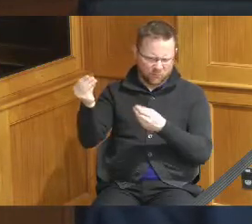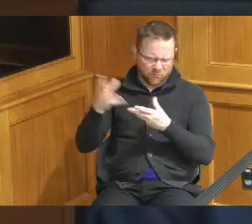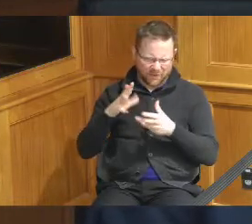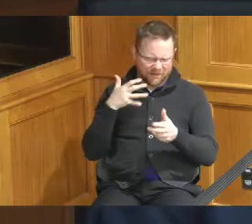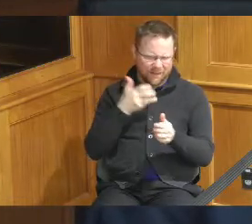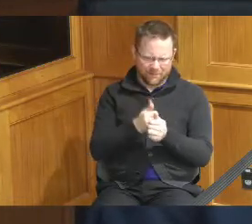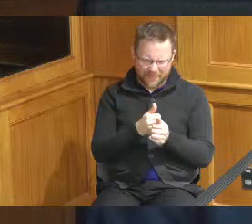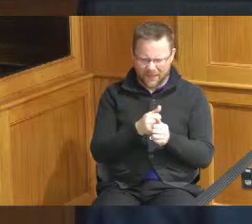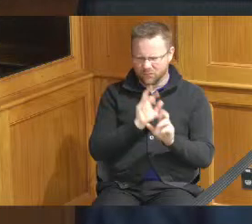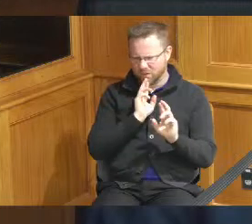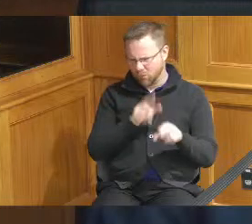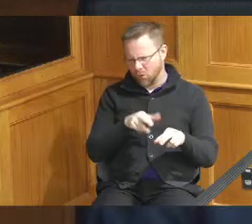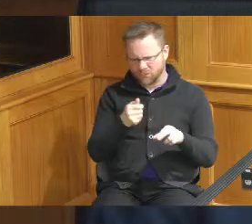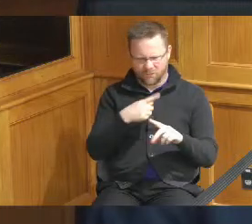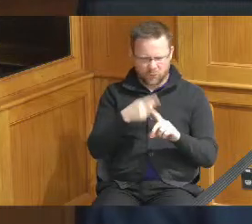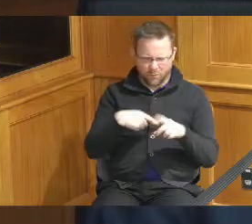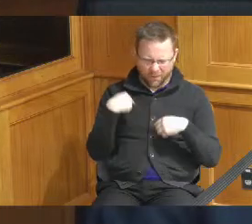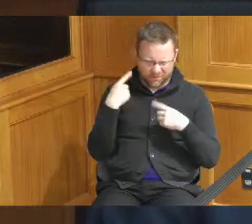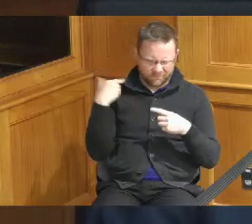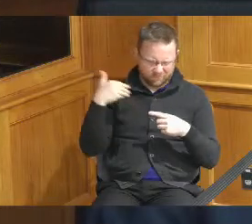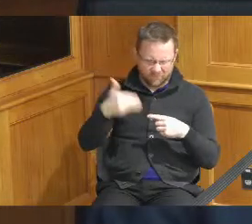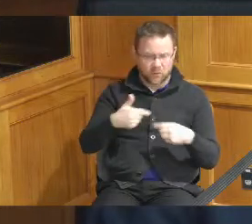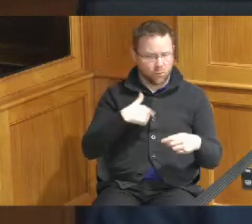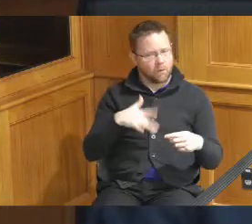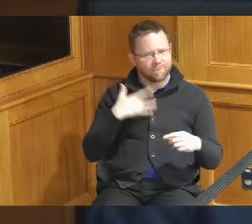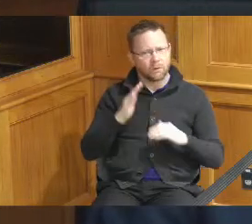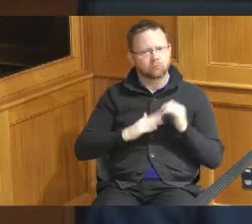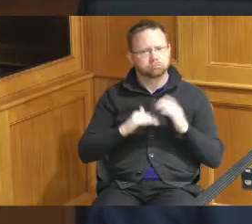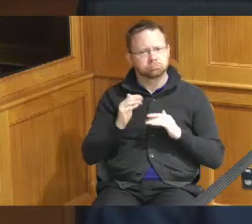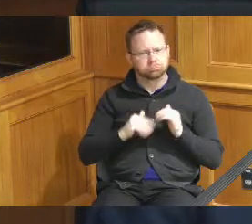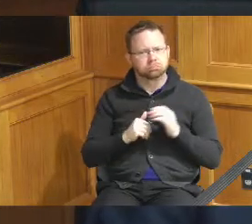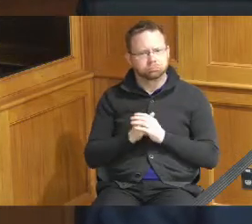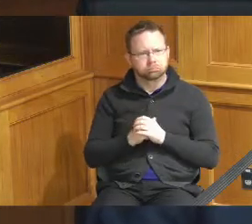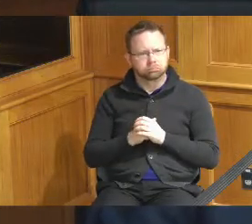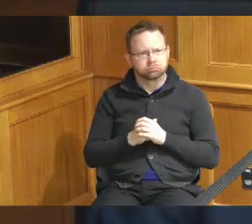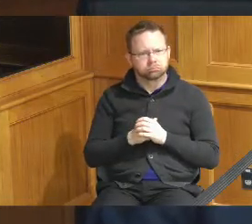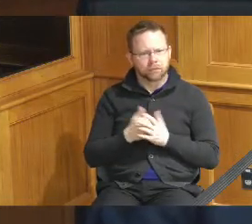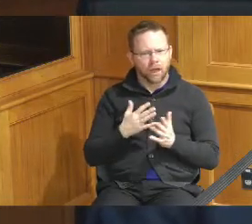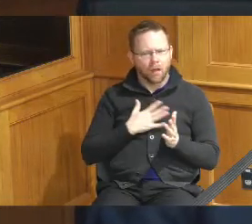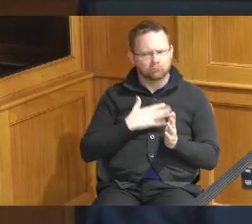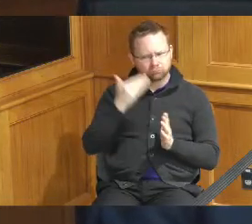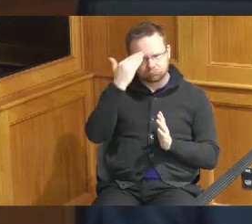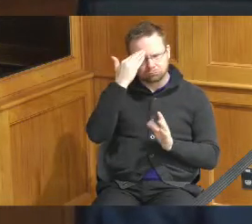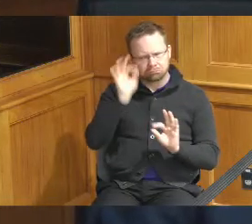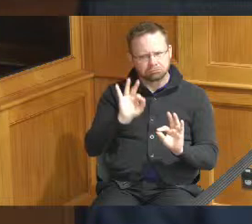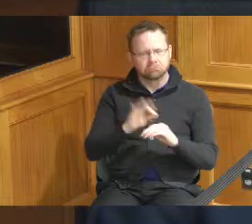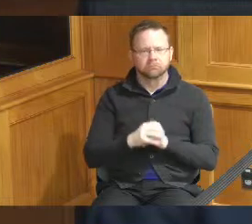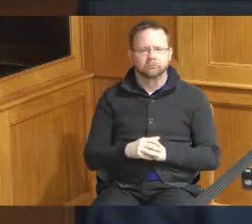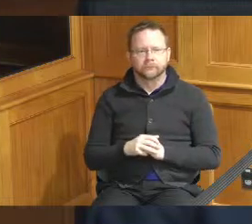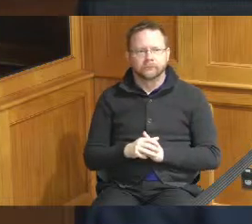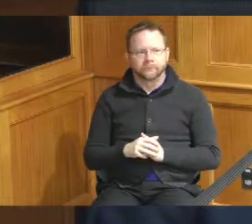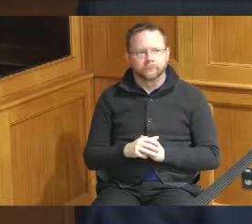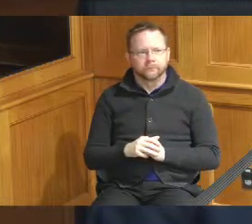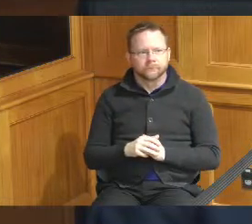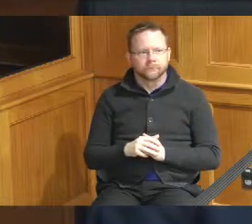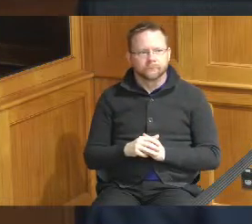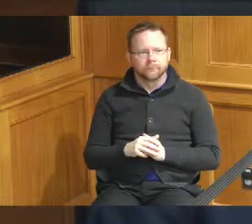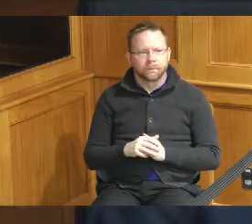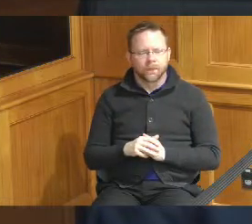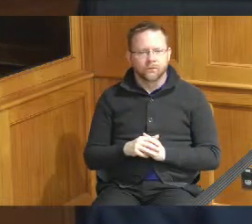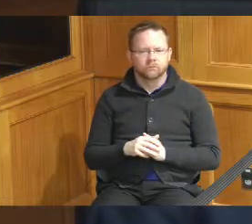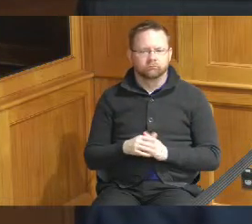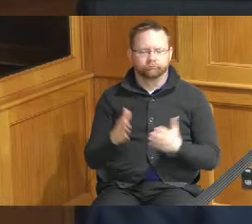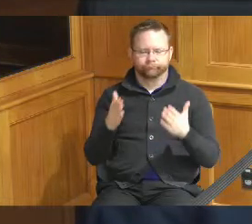updates in our report for a few months now, so I feel pretty comfortable with my knowledge base on this. I just want to, in a broad